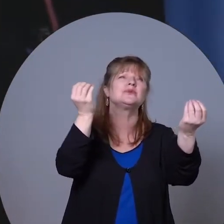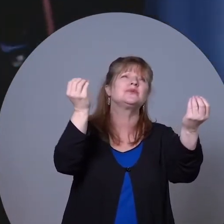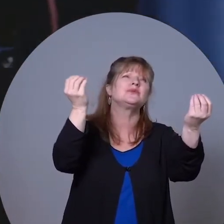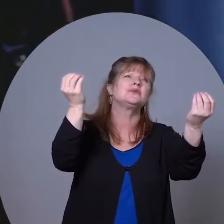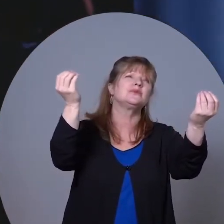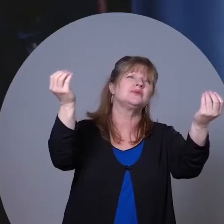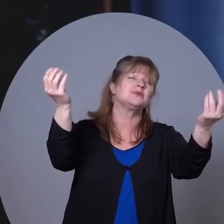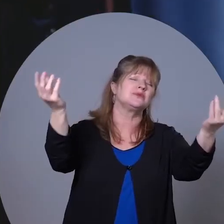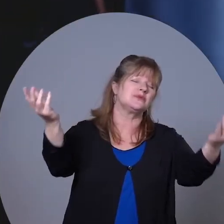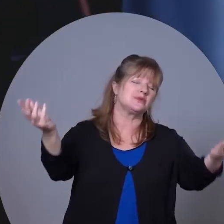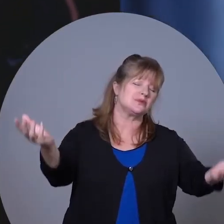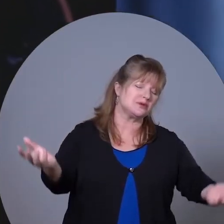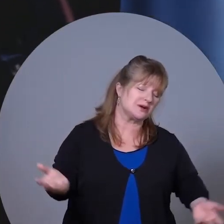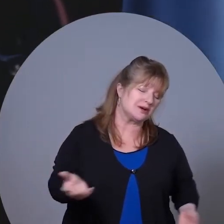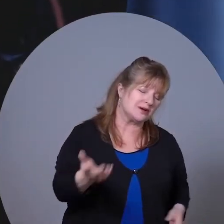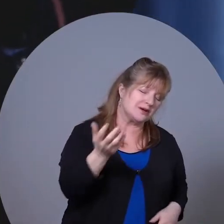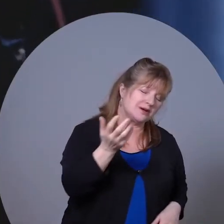ooh.